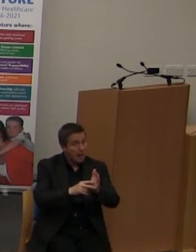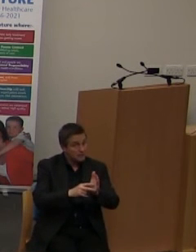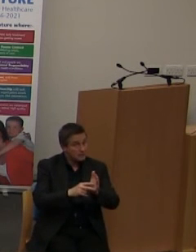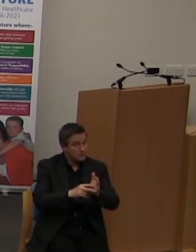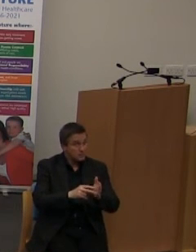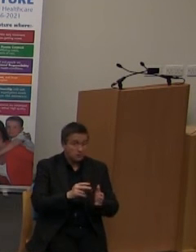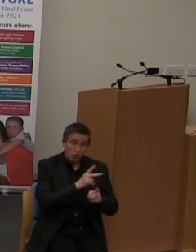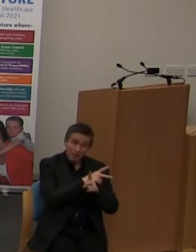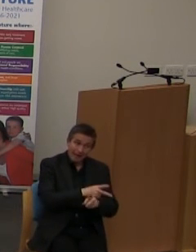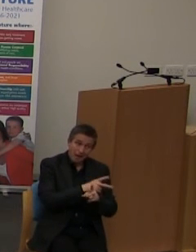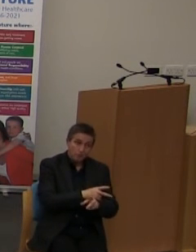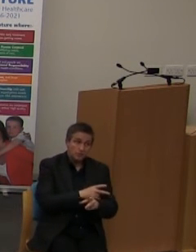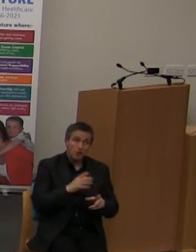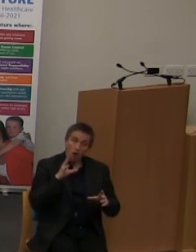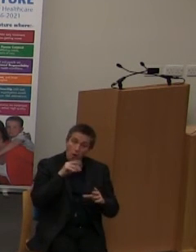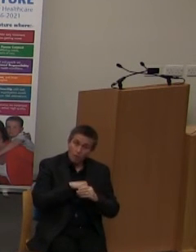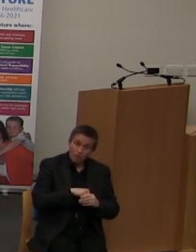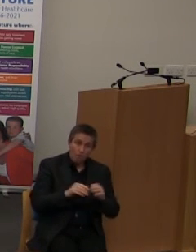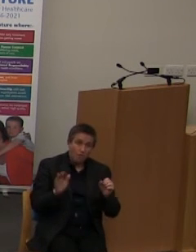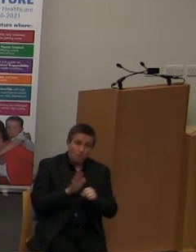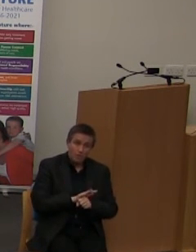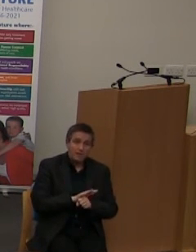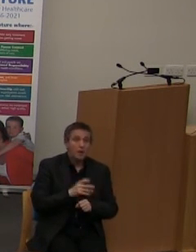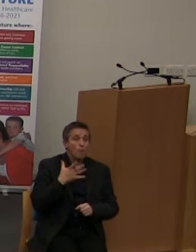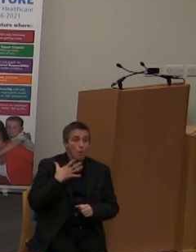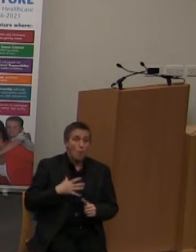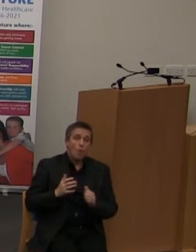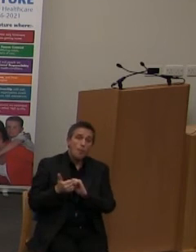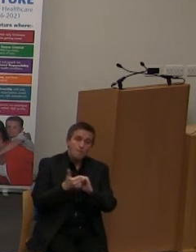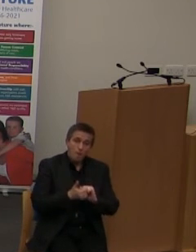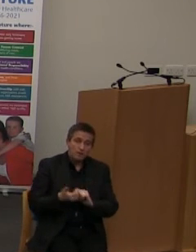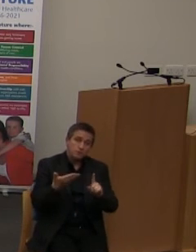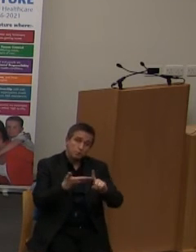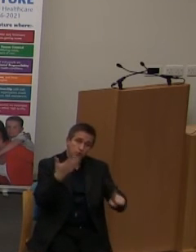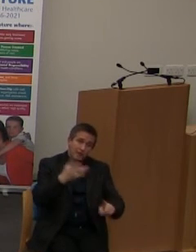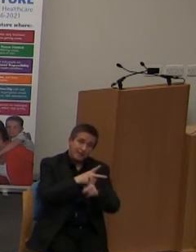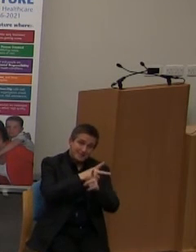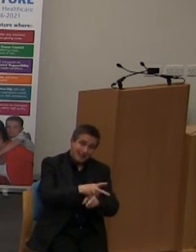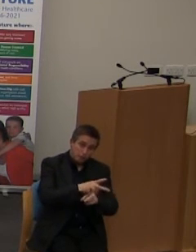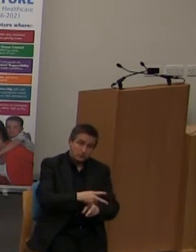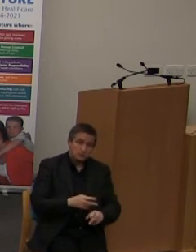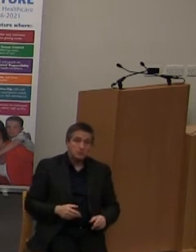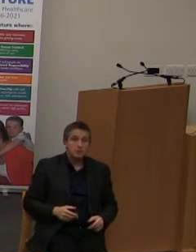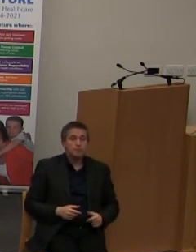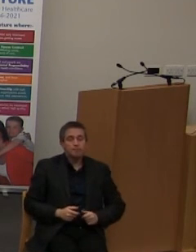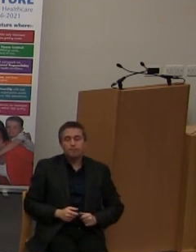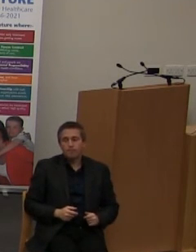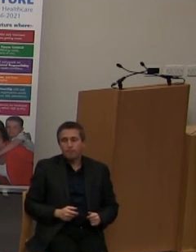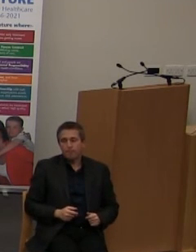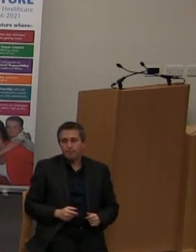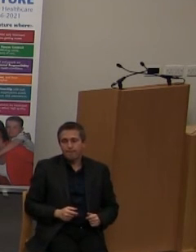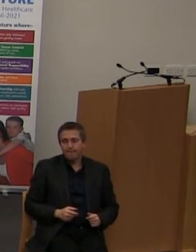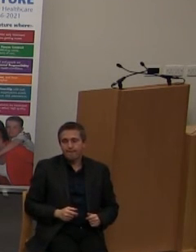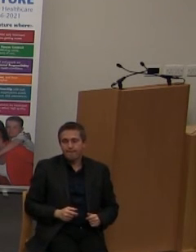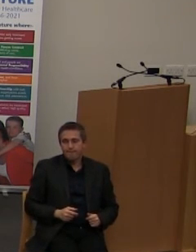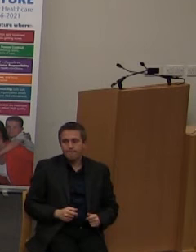in our partnership area to ensure that the partnership was actively recognised. In terms of service level